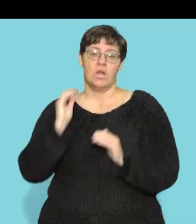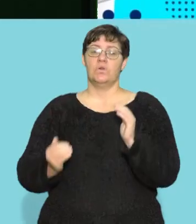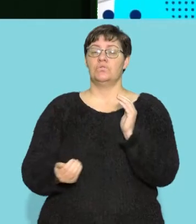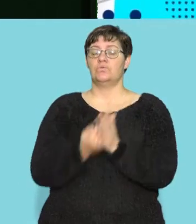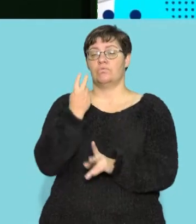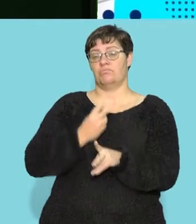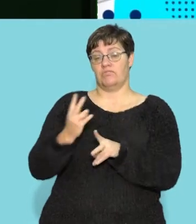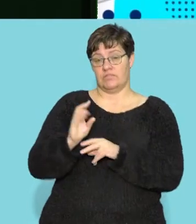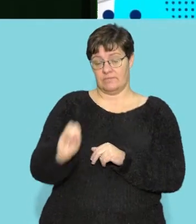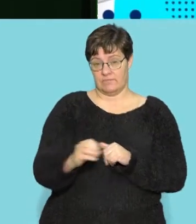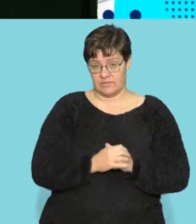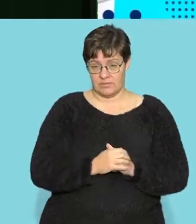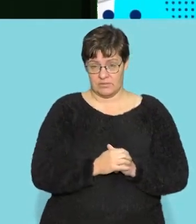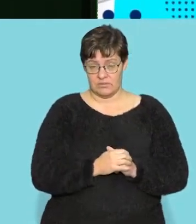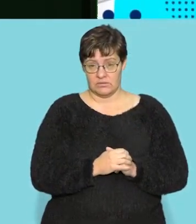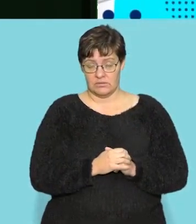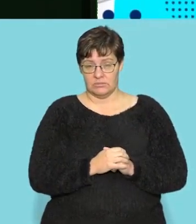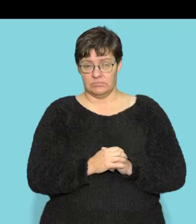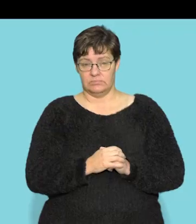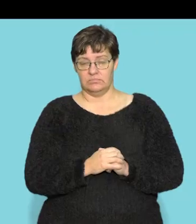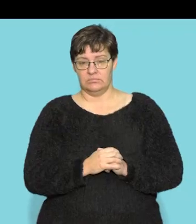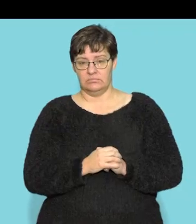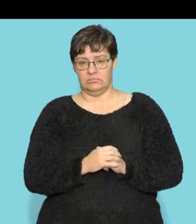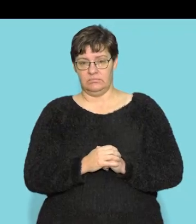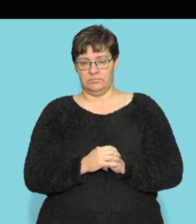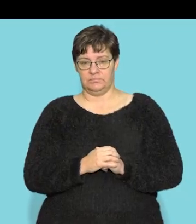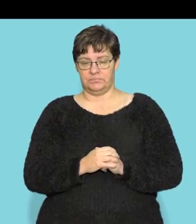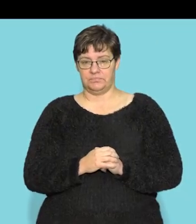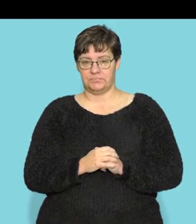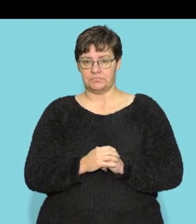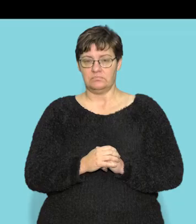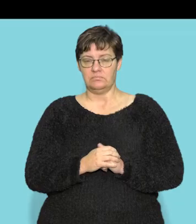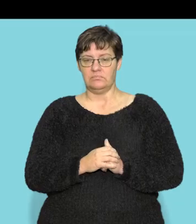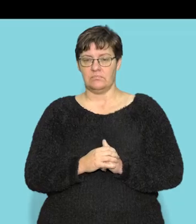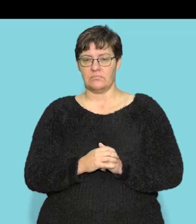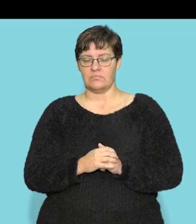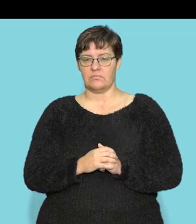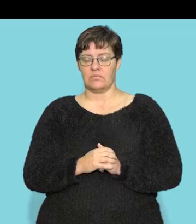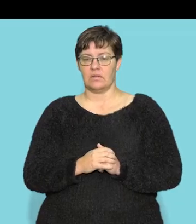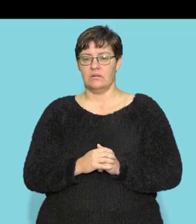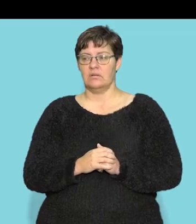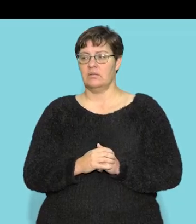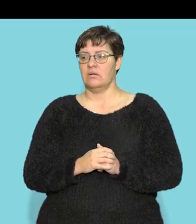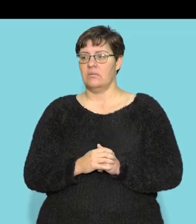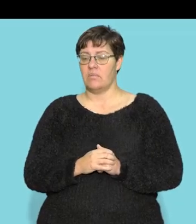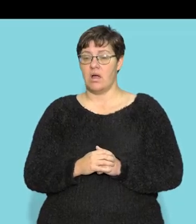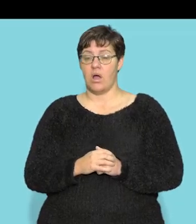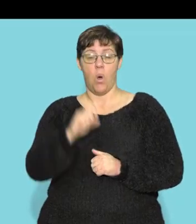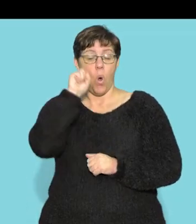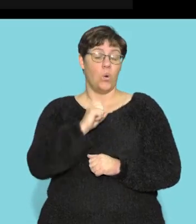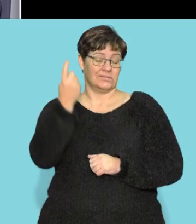provision, right? While we're at it, let's just look at this part here. If my old provision was